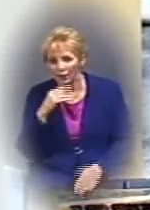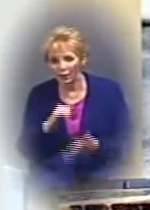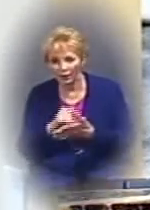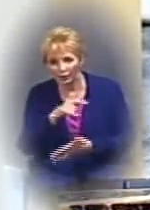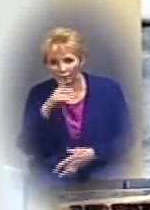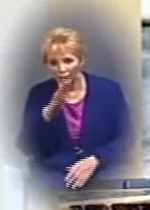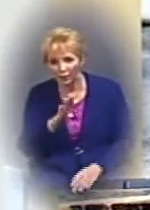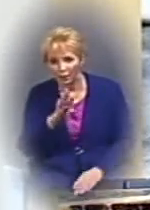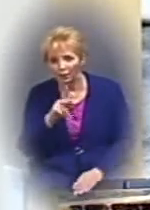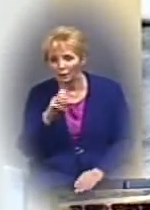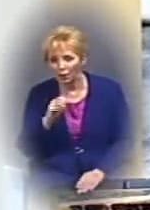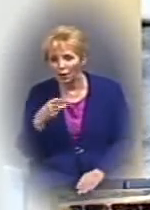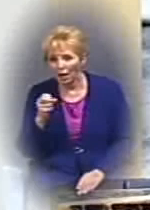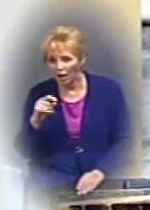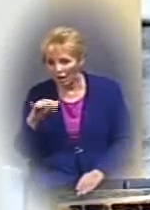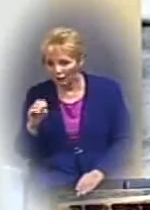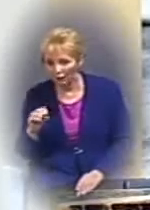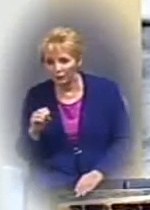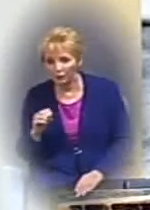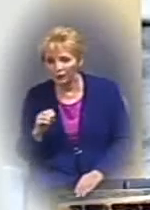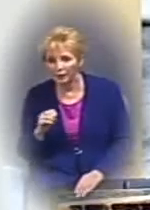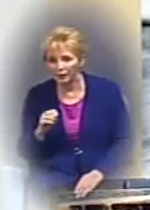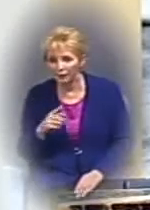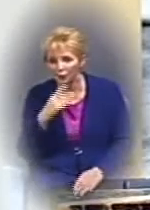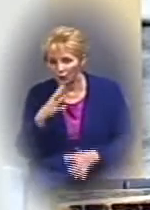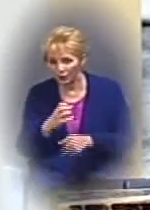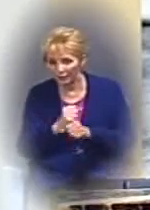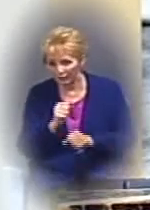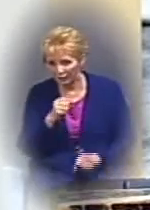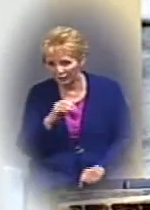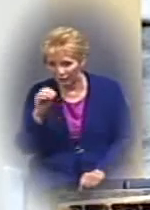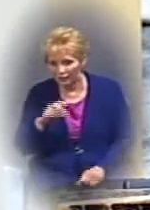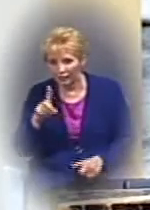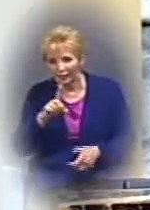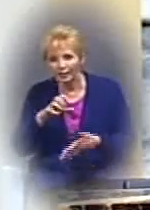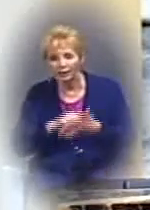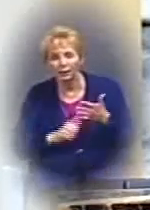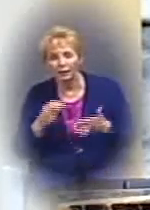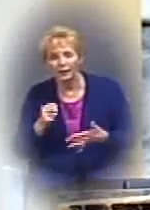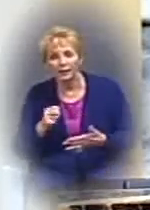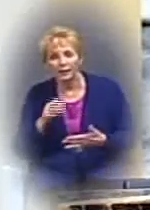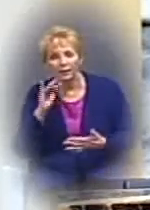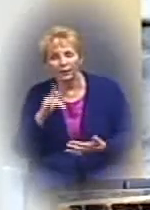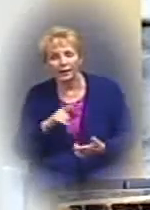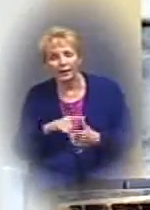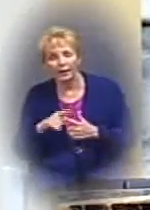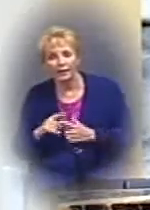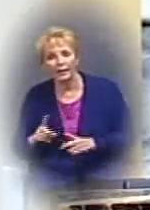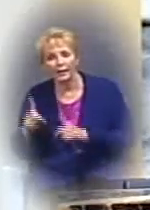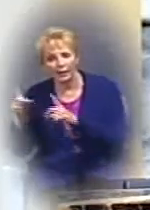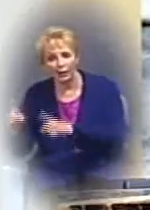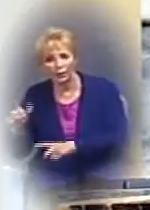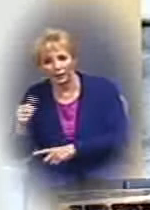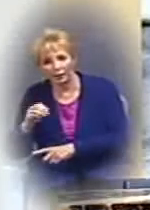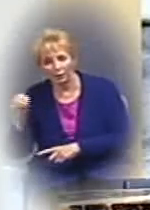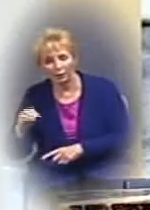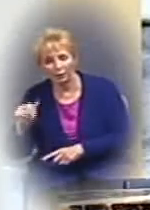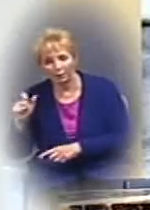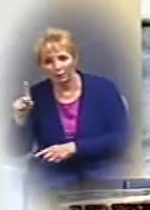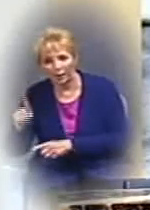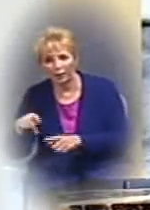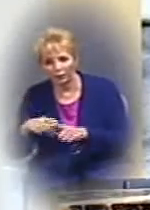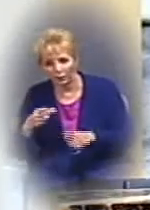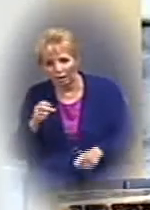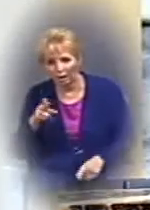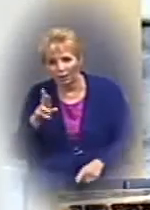there with Burke Hospice. Not only will you receive a 10% discount, he's then going to turn around and donate 10% back to Burke Hospice.